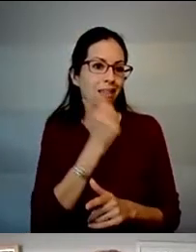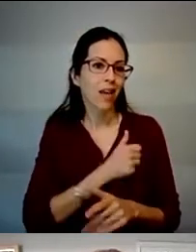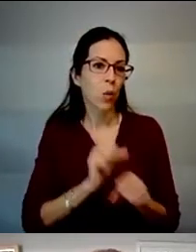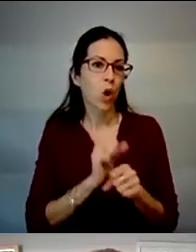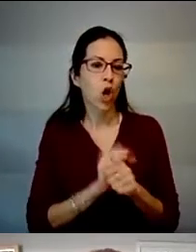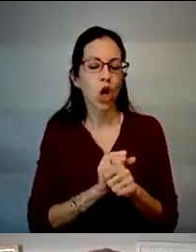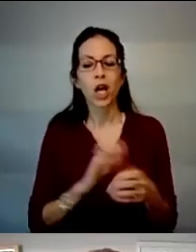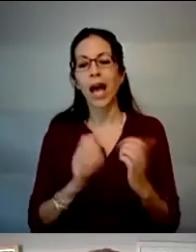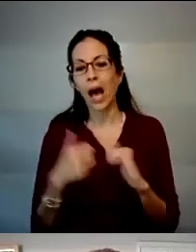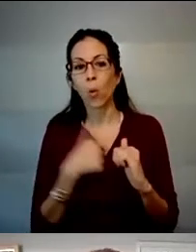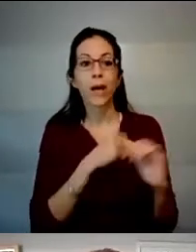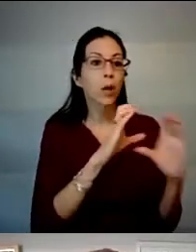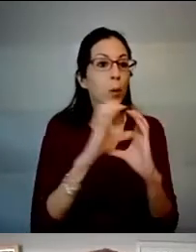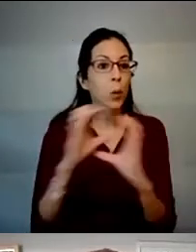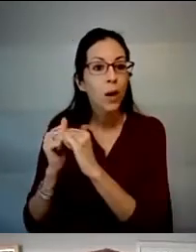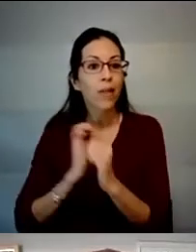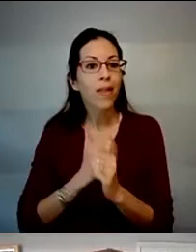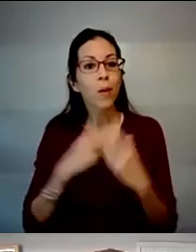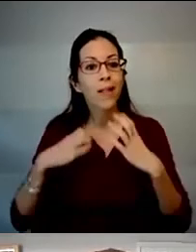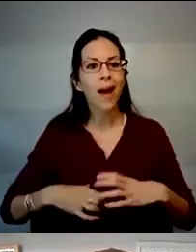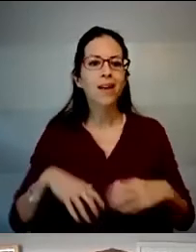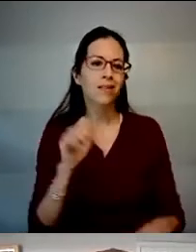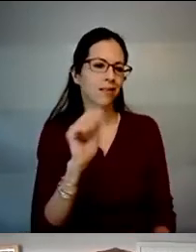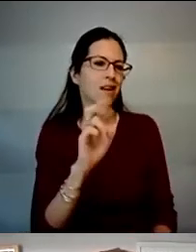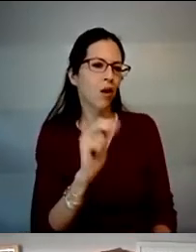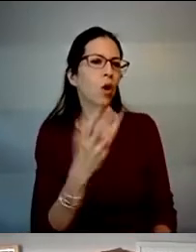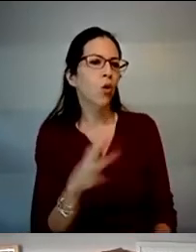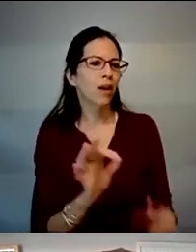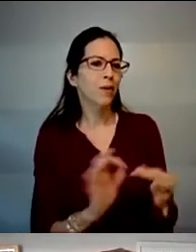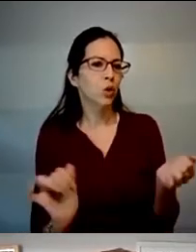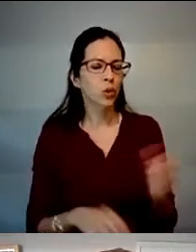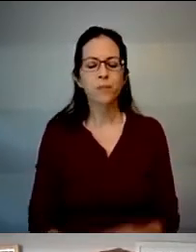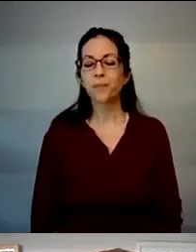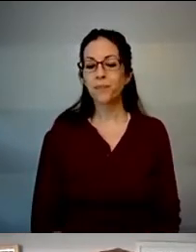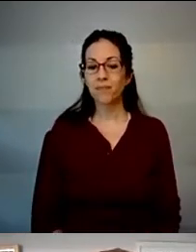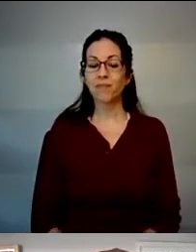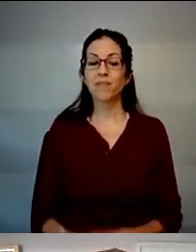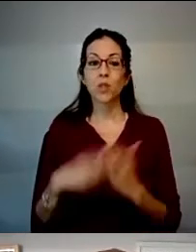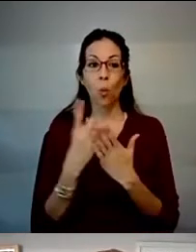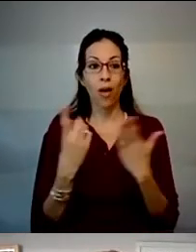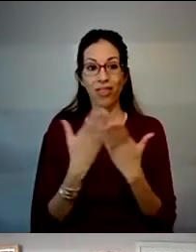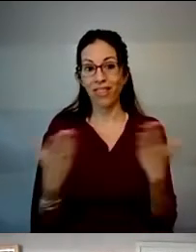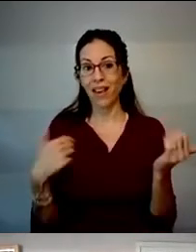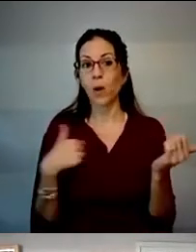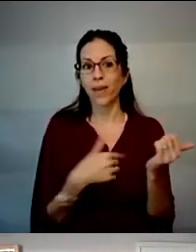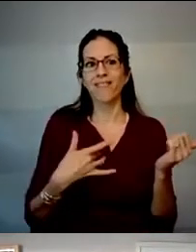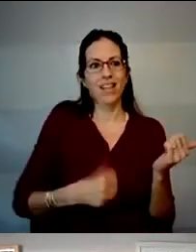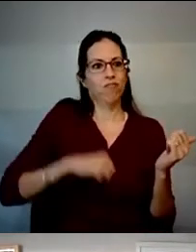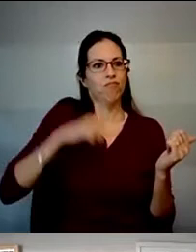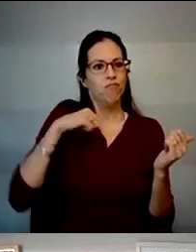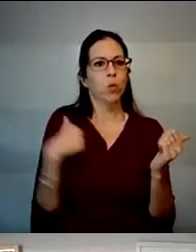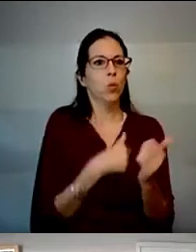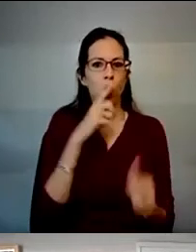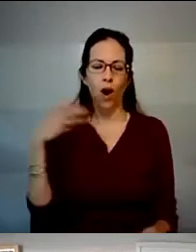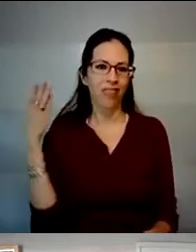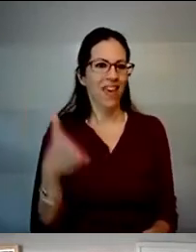with our clients. As Aaron mentioned as well, too, one of the things we pride ourselves in is being there to really